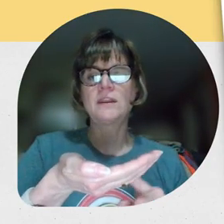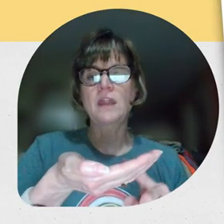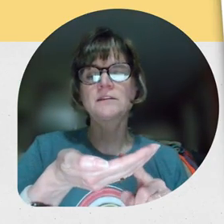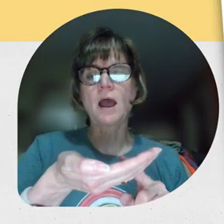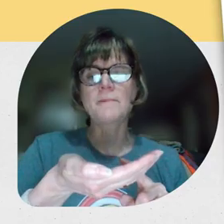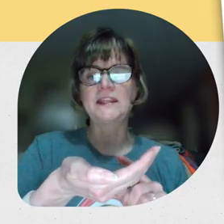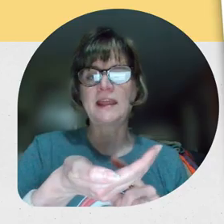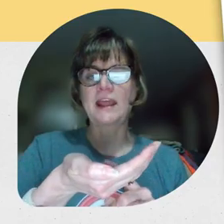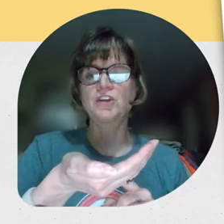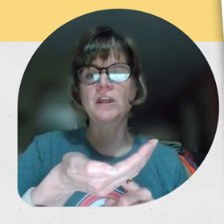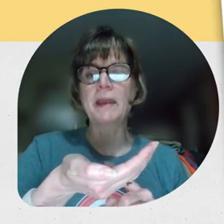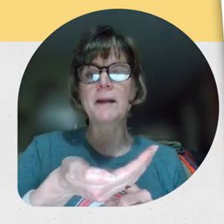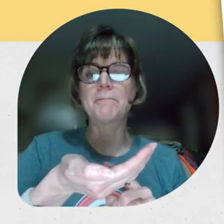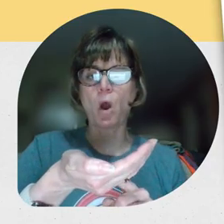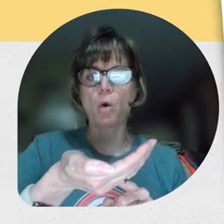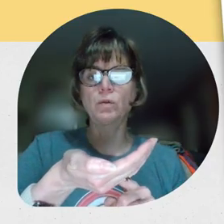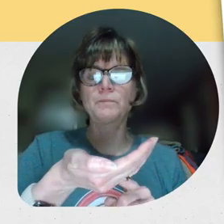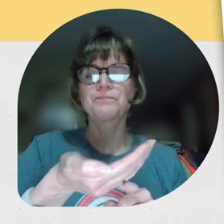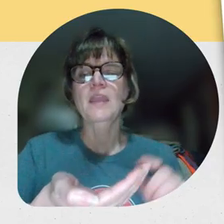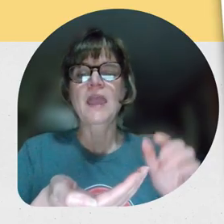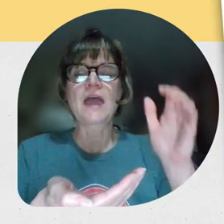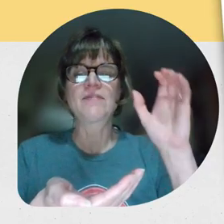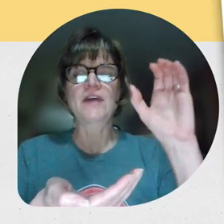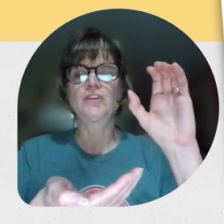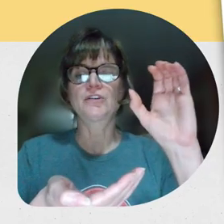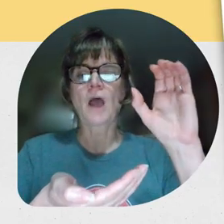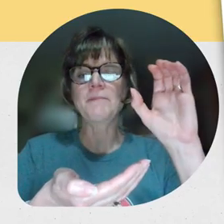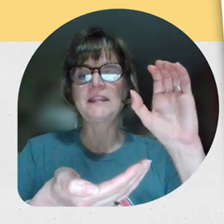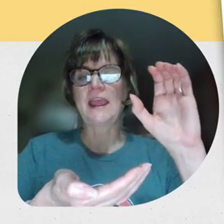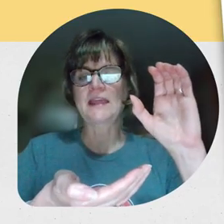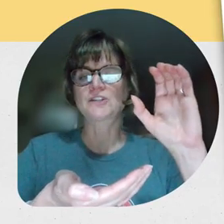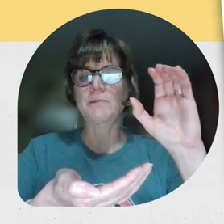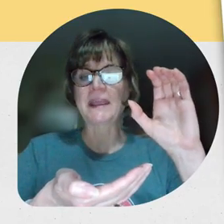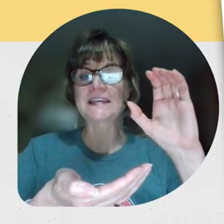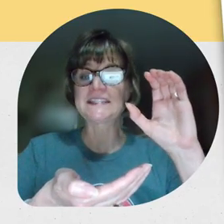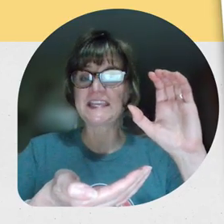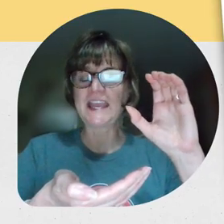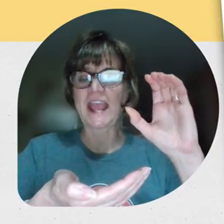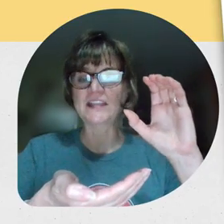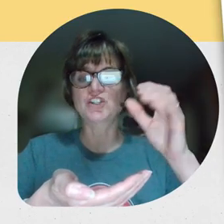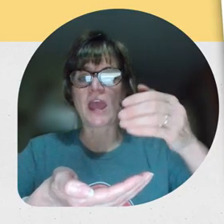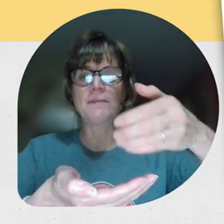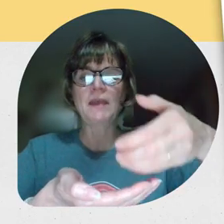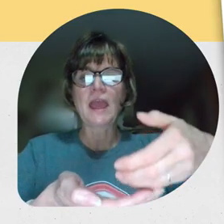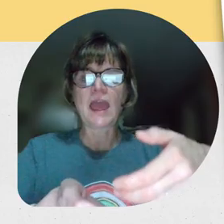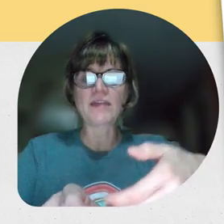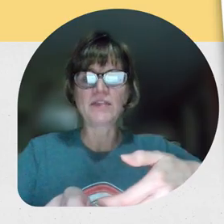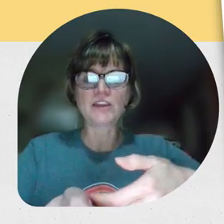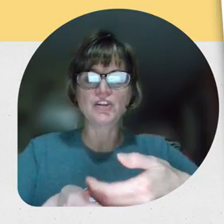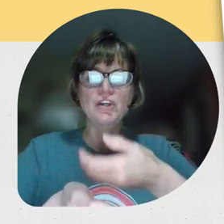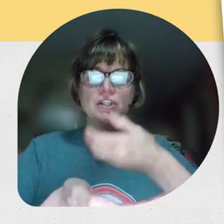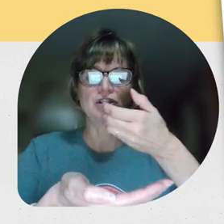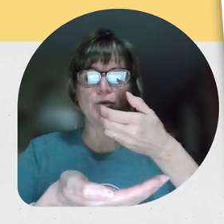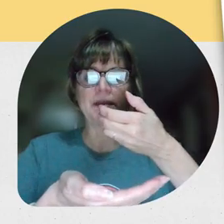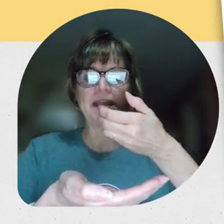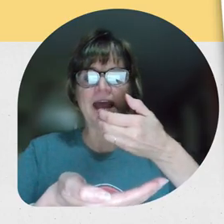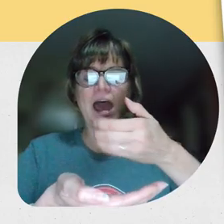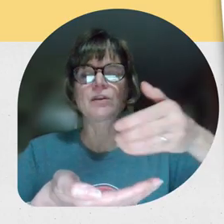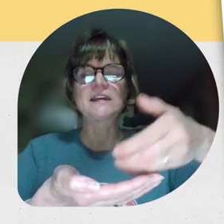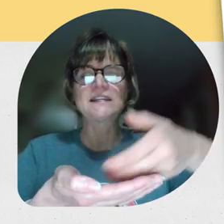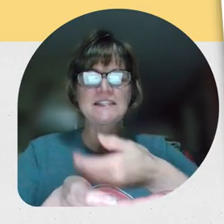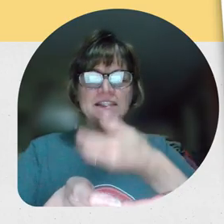your non-dominant hand, you're going to make a bowl, and then your dominant hand is going to make a C hand shape, and then you're